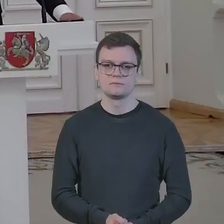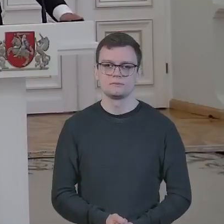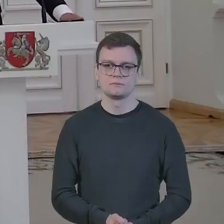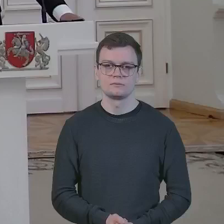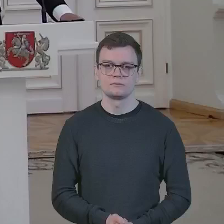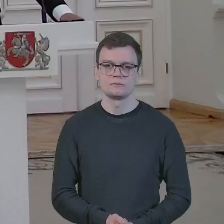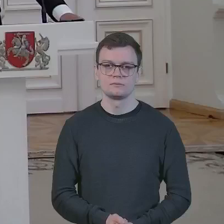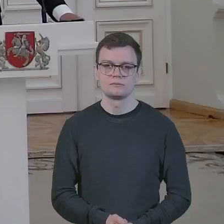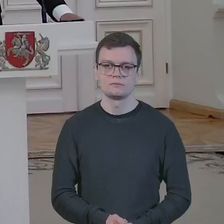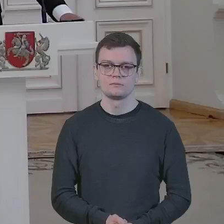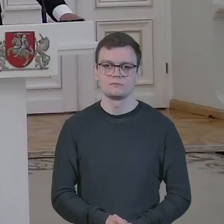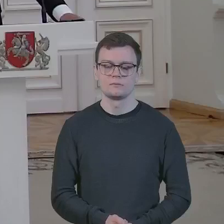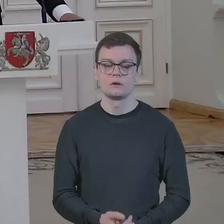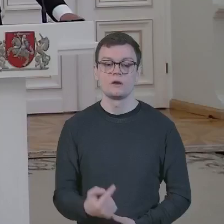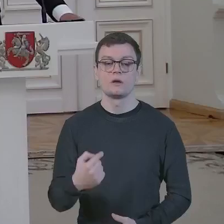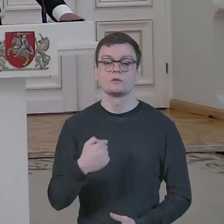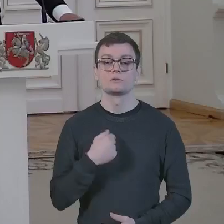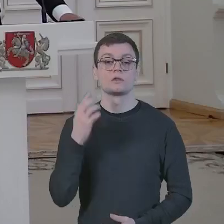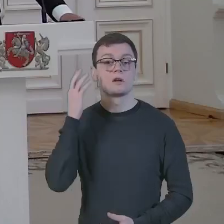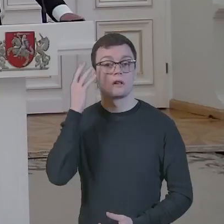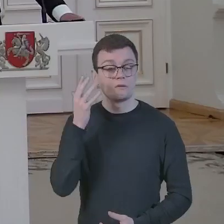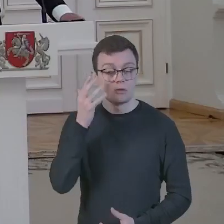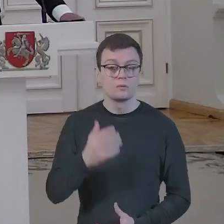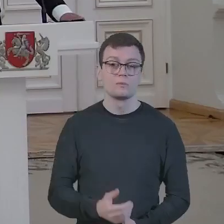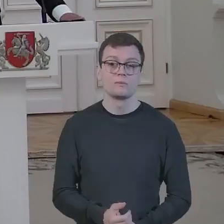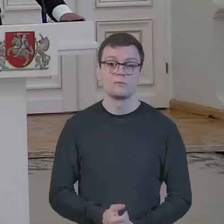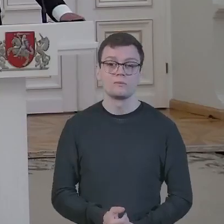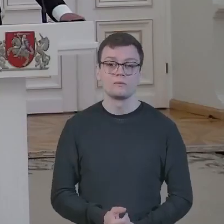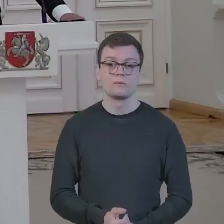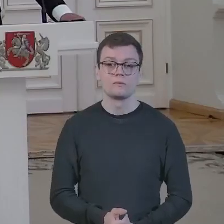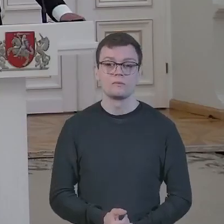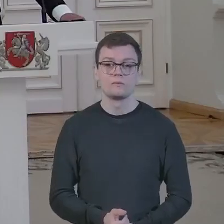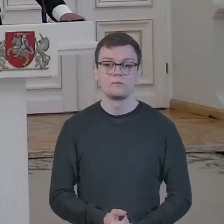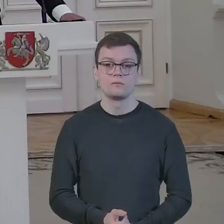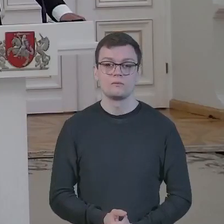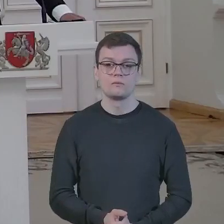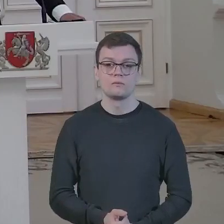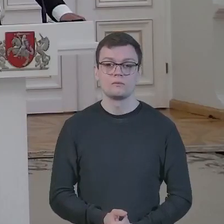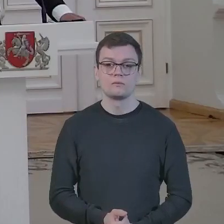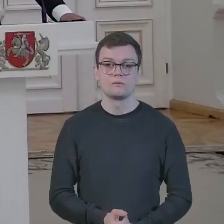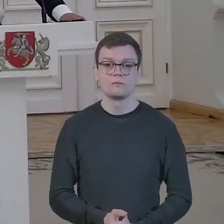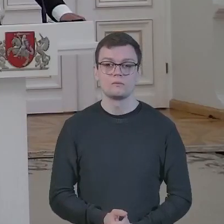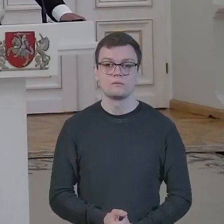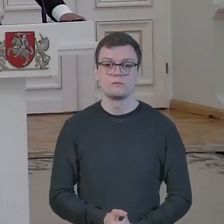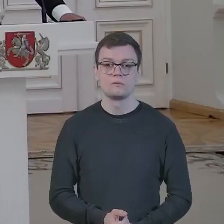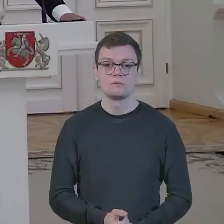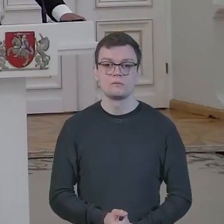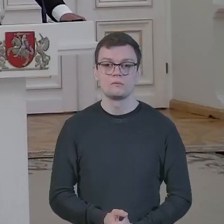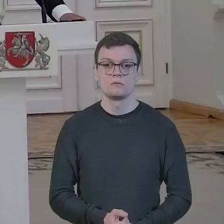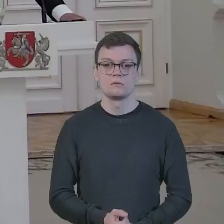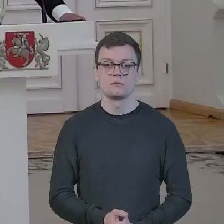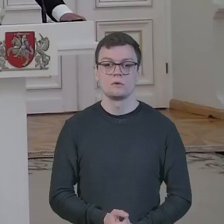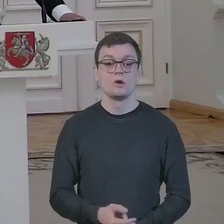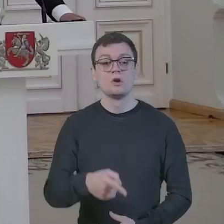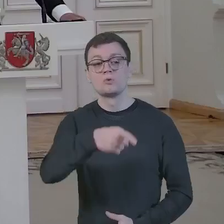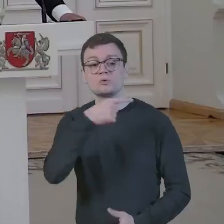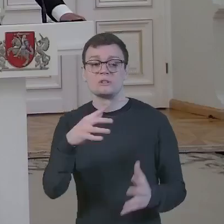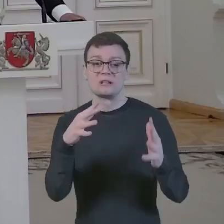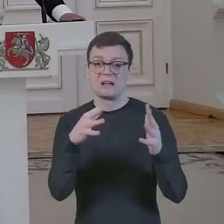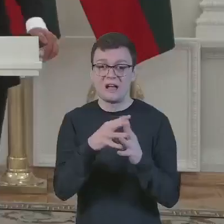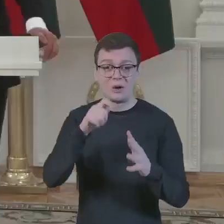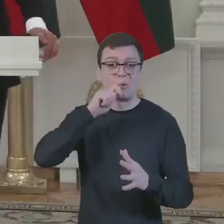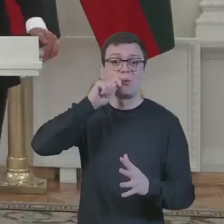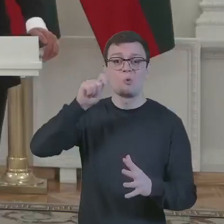I believe that the Russian unprovoked war against Ukraine has created an entirely